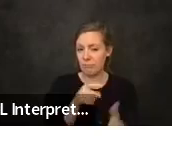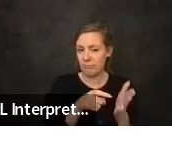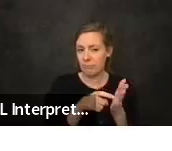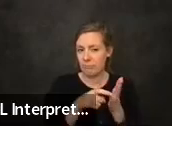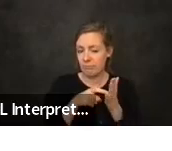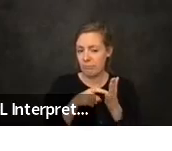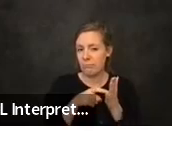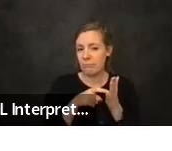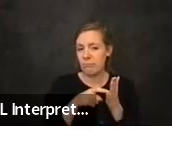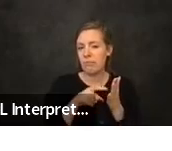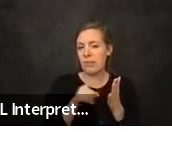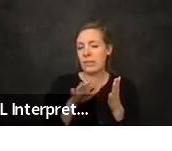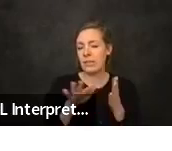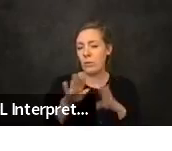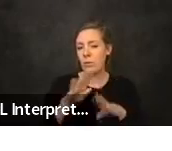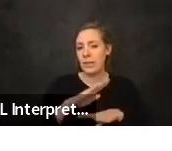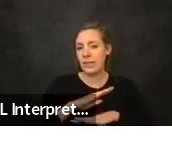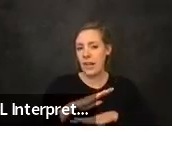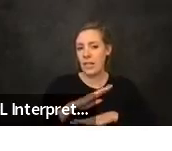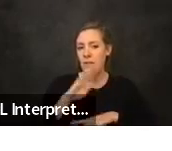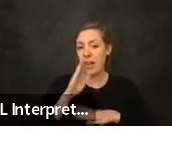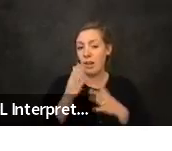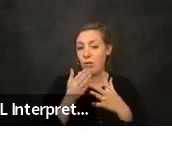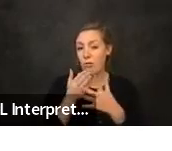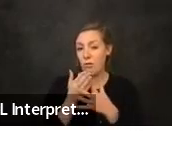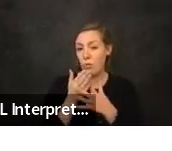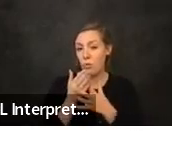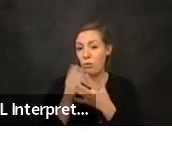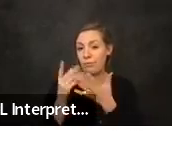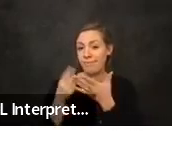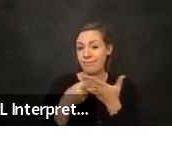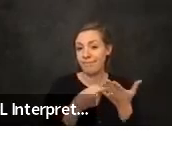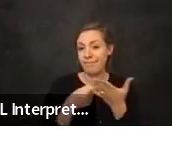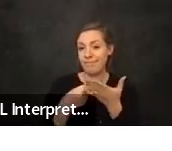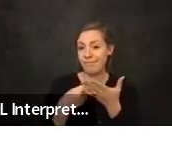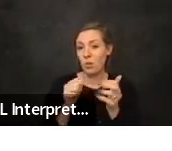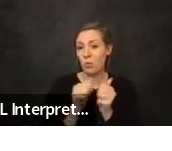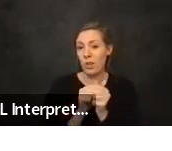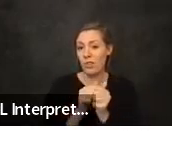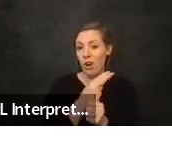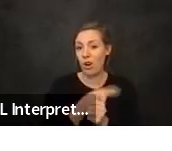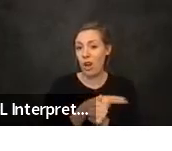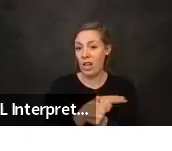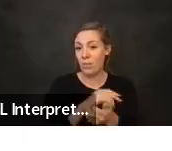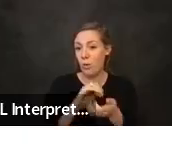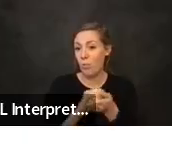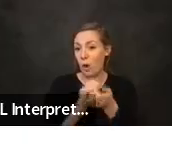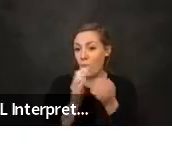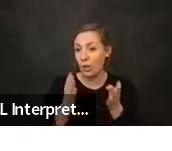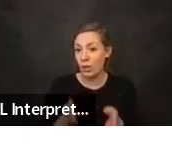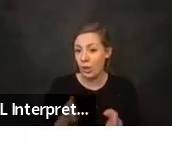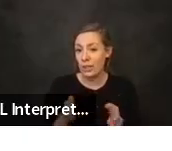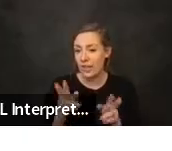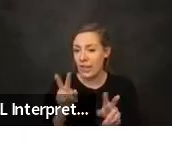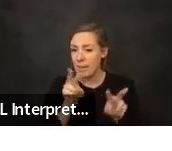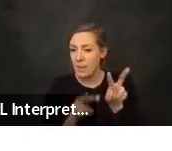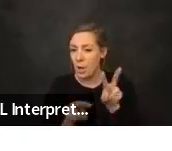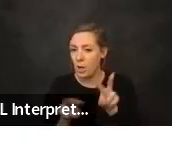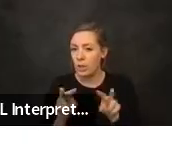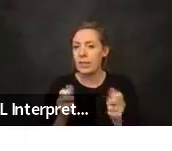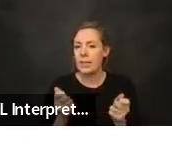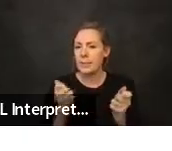is met through consultation with our hospital partners and monitoring multiple hospital